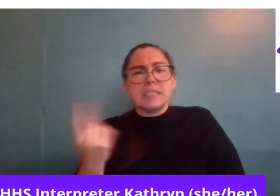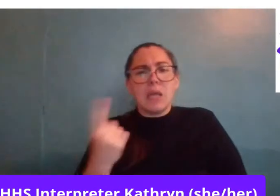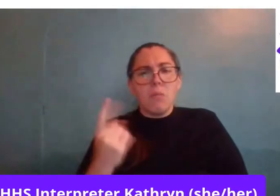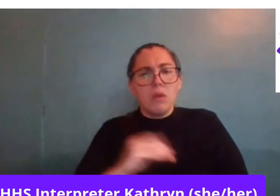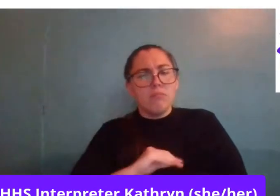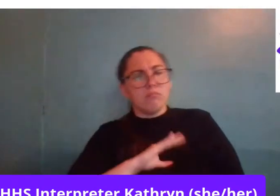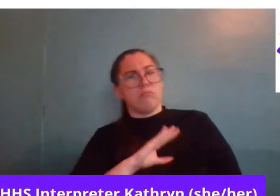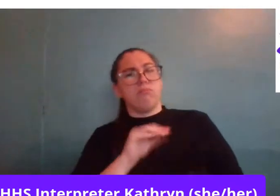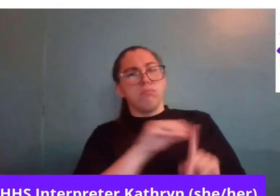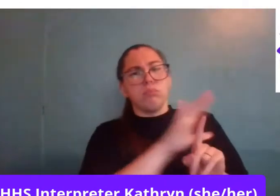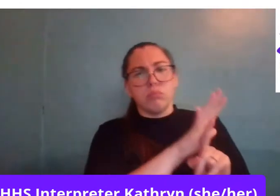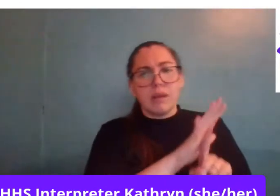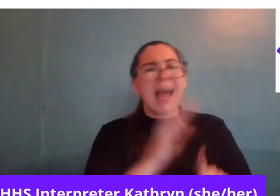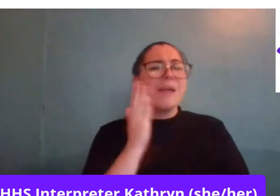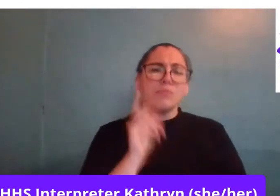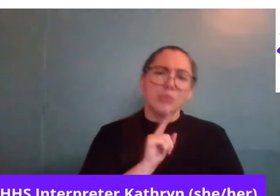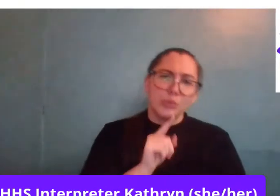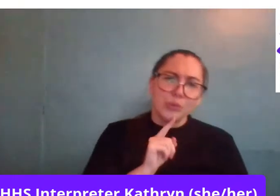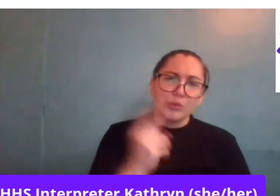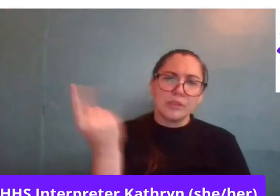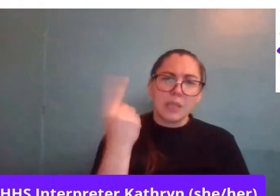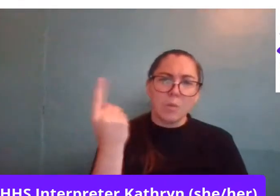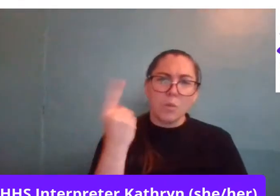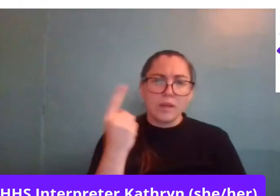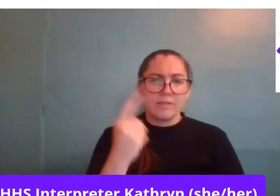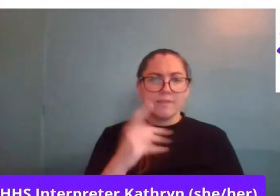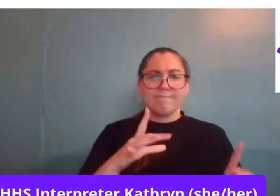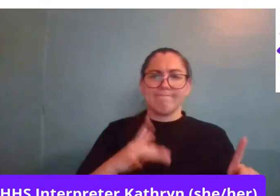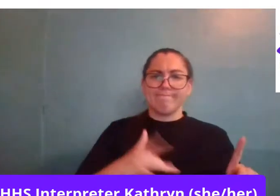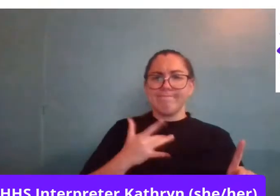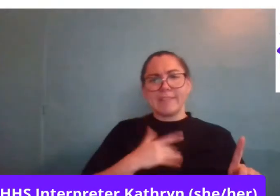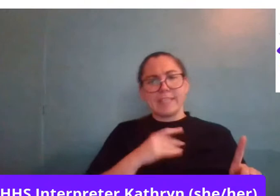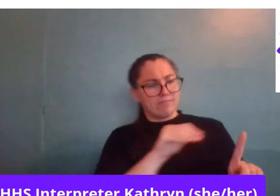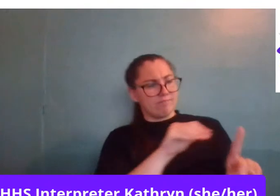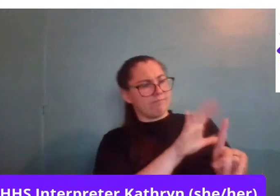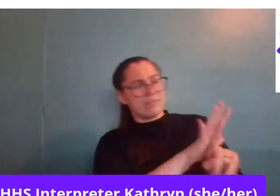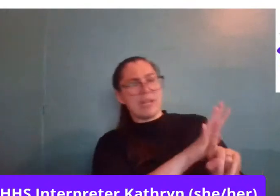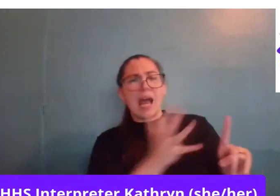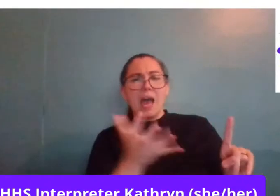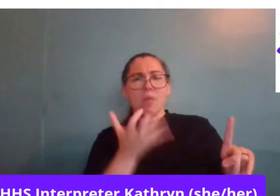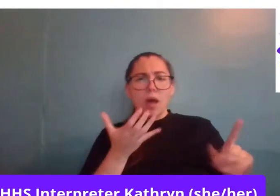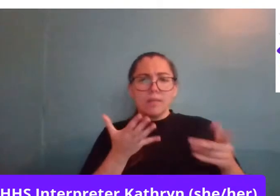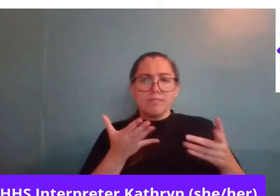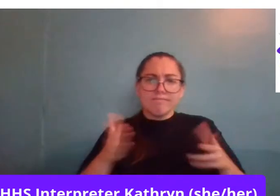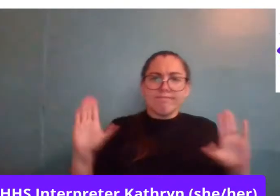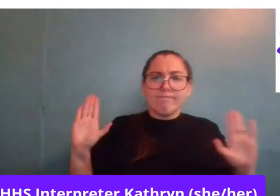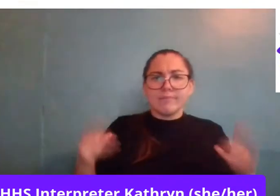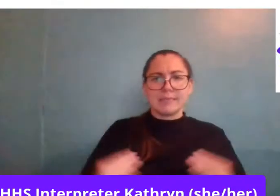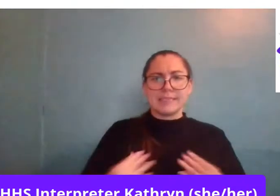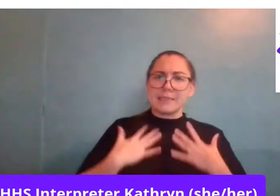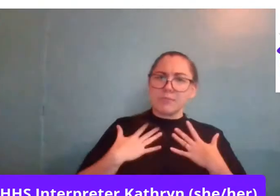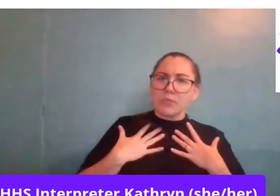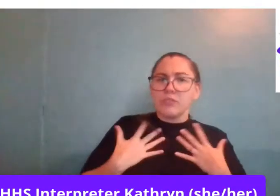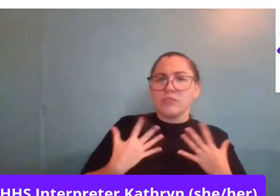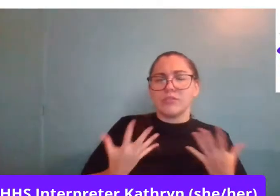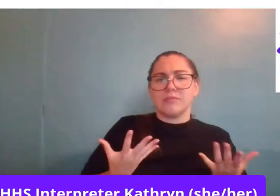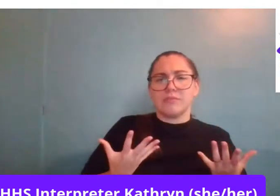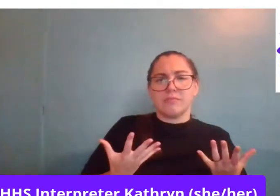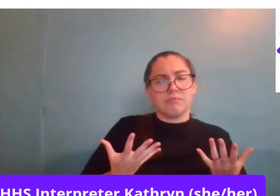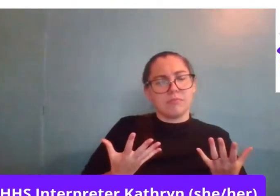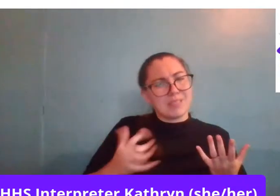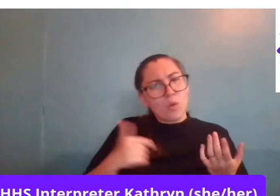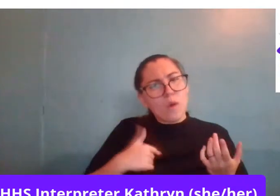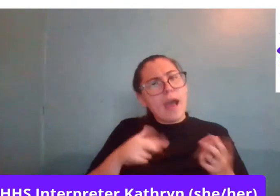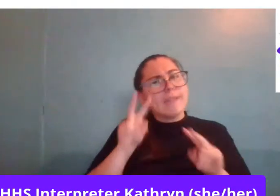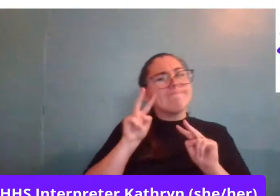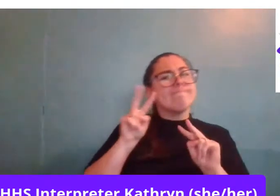through things and stuff. I just consider myself an inspiration and a sacrifice, to be honest. So I'm looking forward to, this